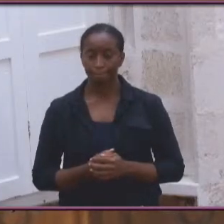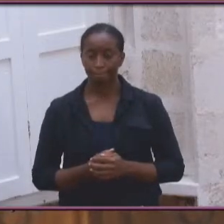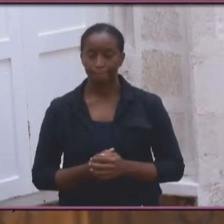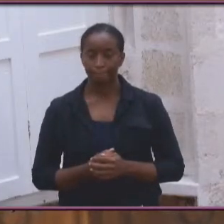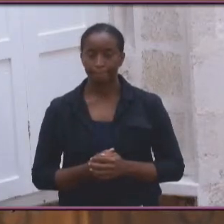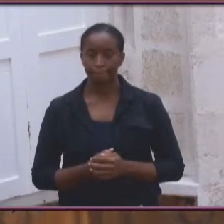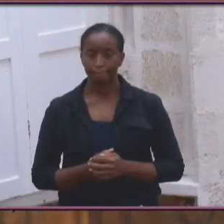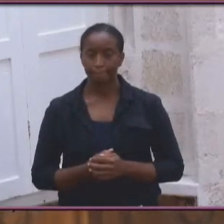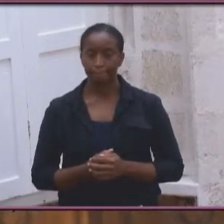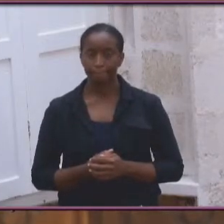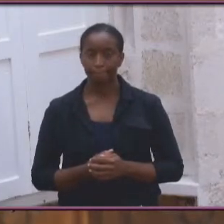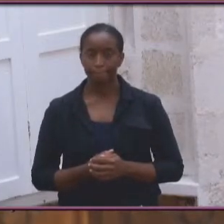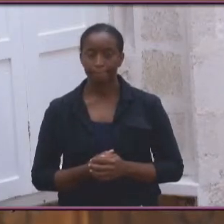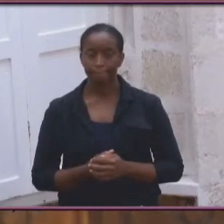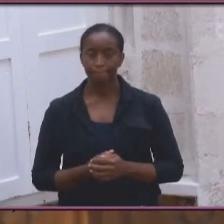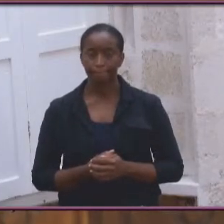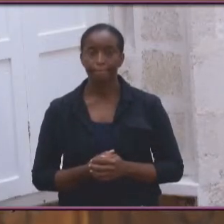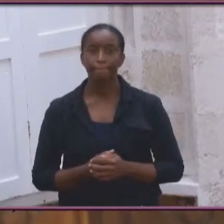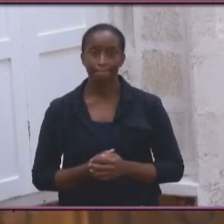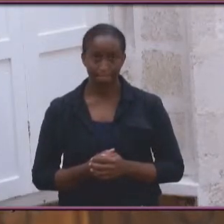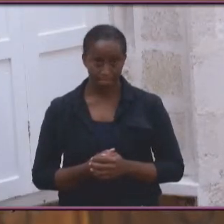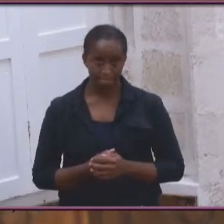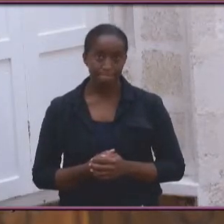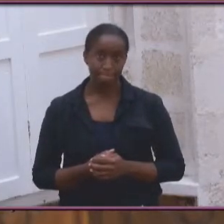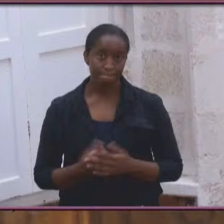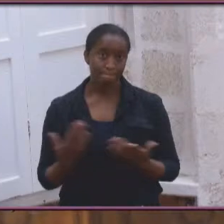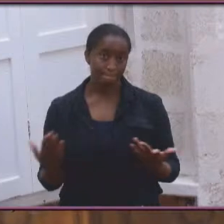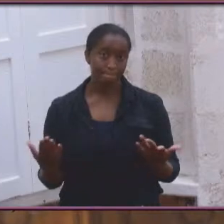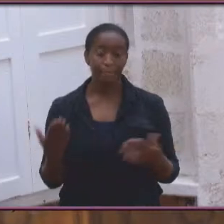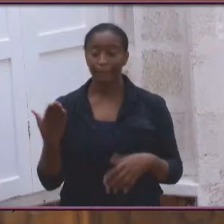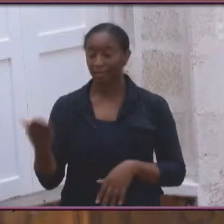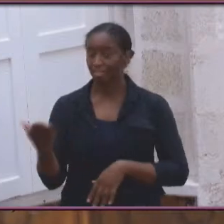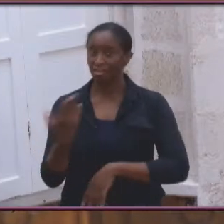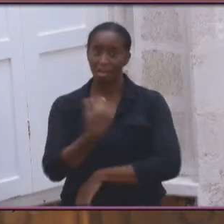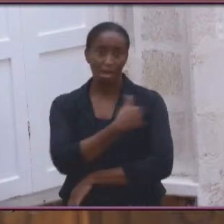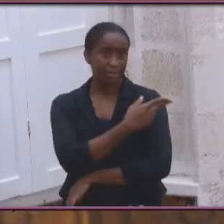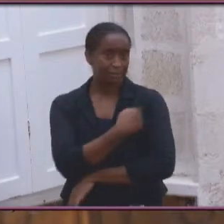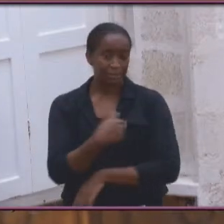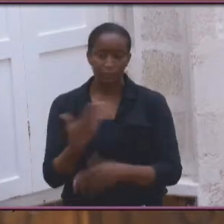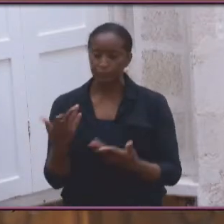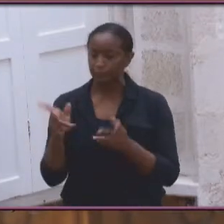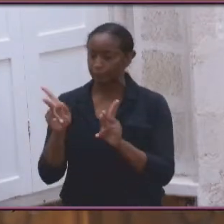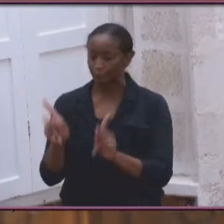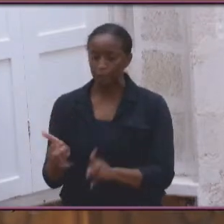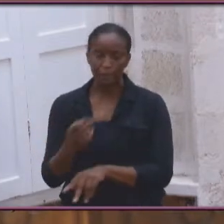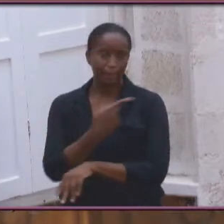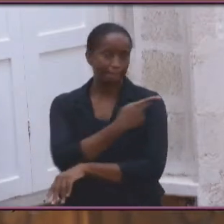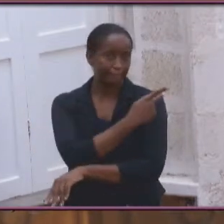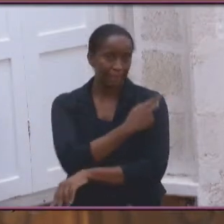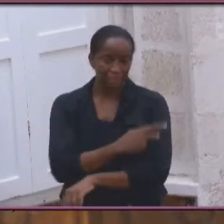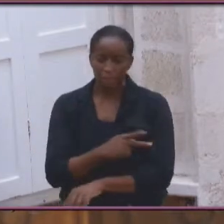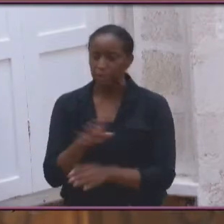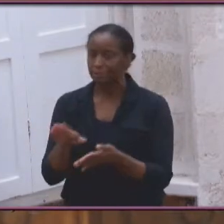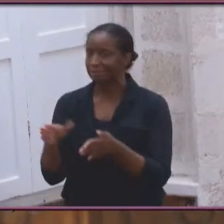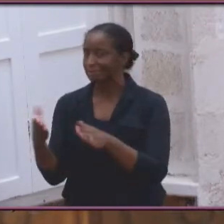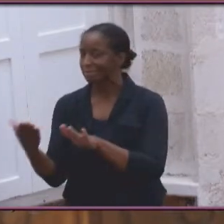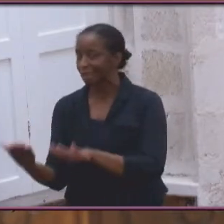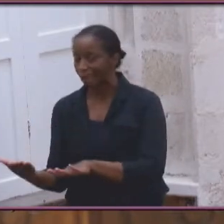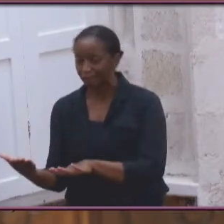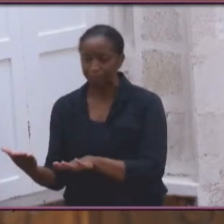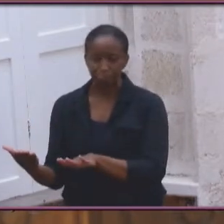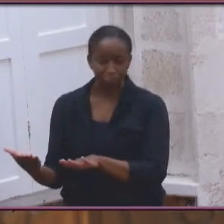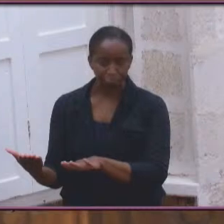the hospital and their bodies have left in some cases for years on claim, no next of kin to be